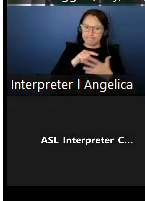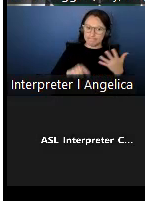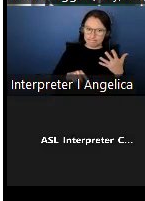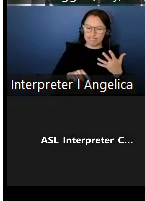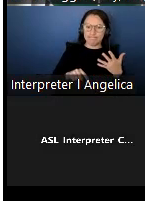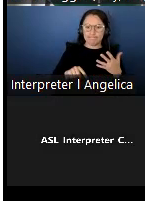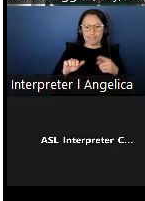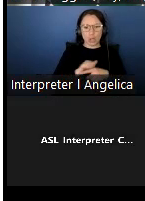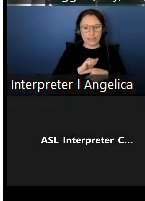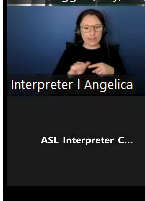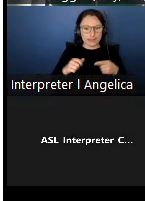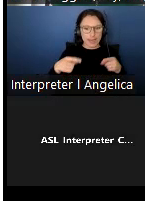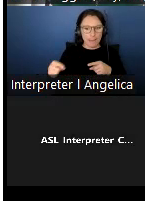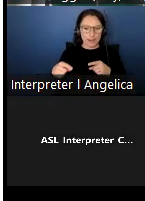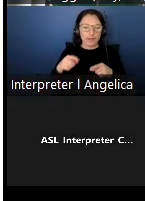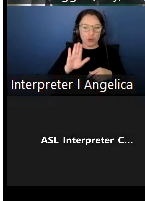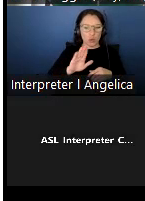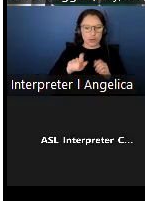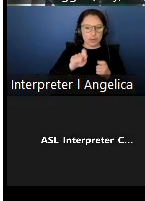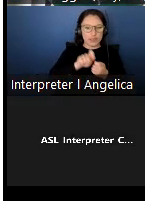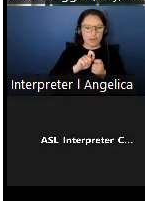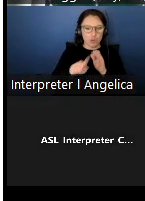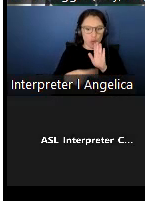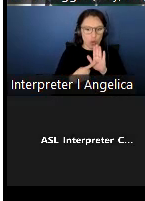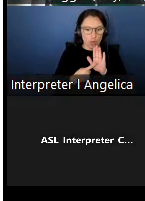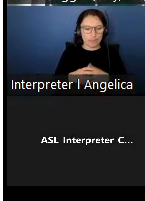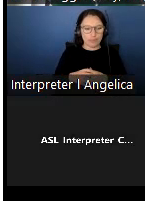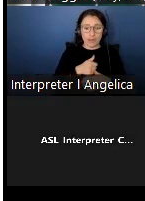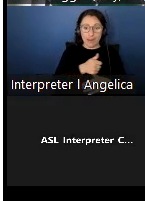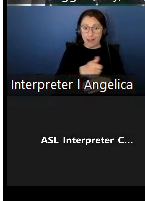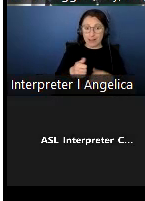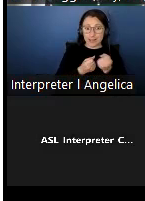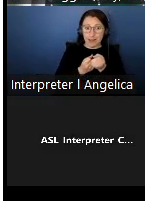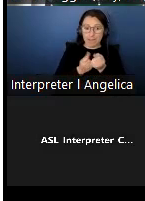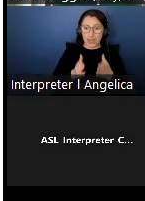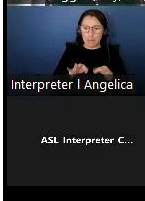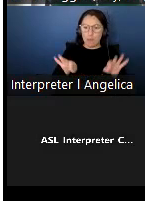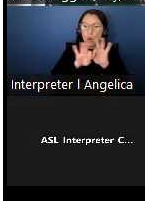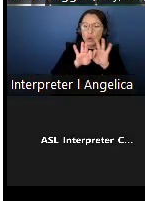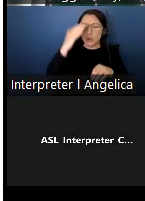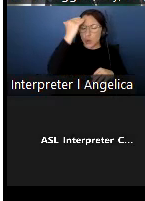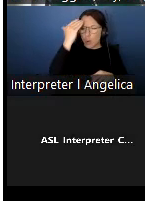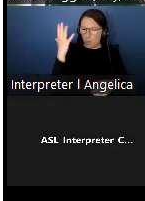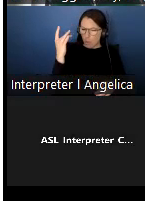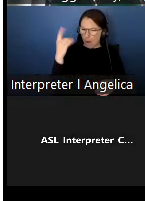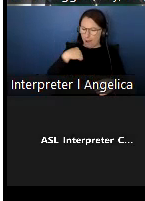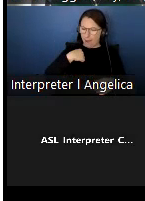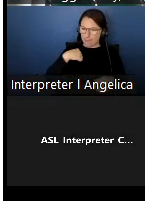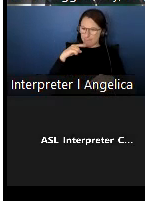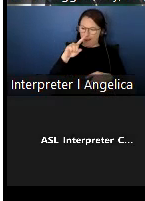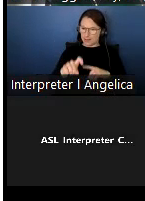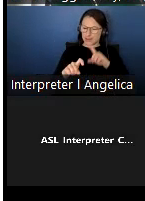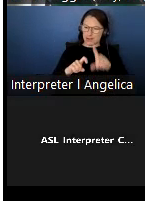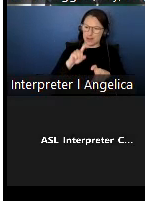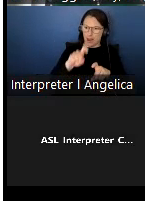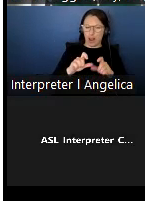As an advocate, it's also important to know why you're asking these questions. So consider how this is relevant to